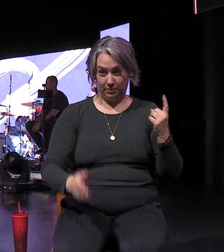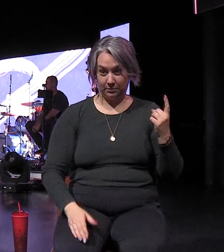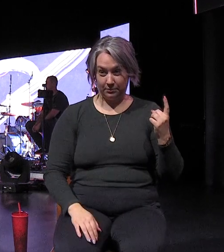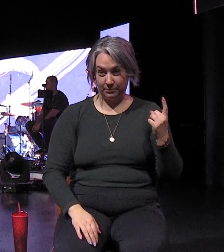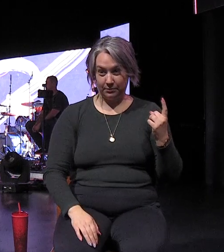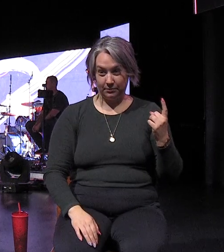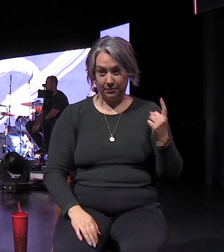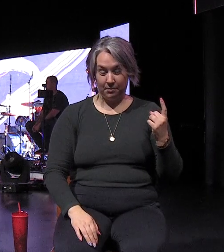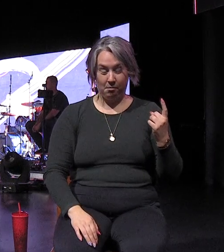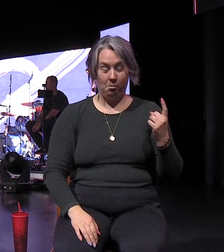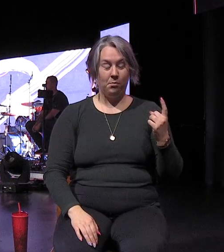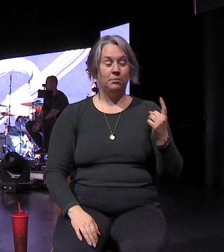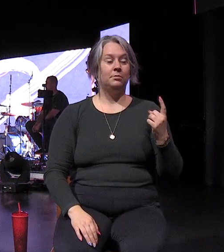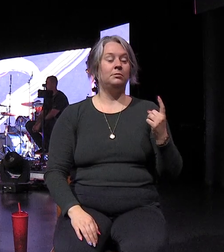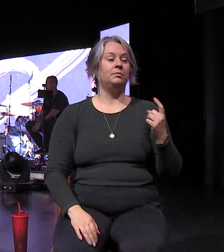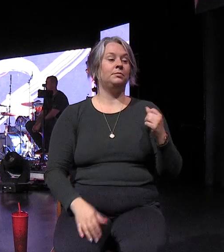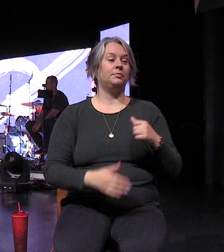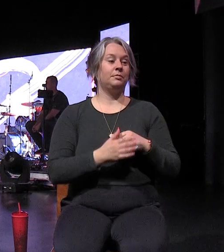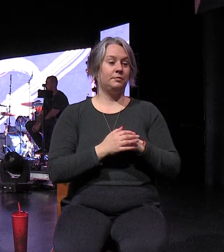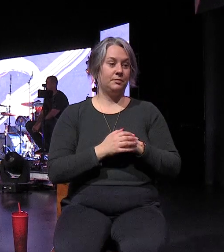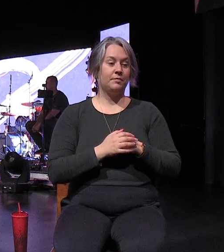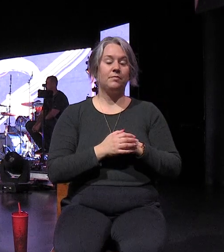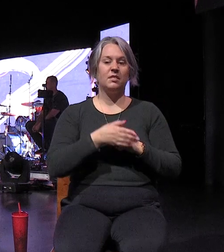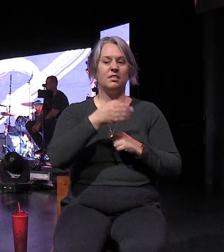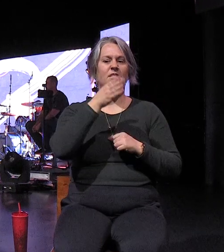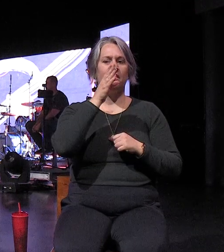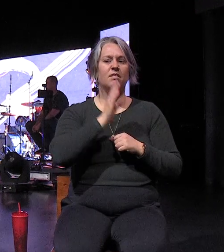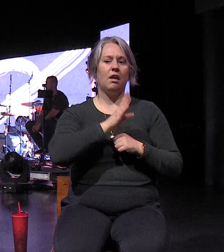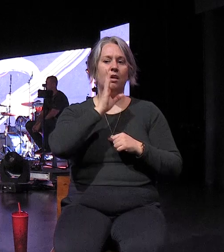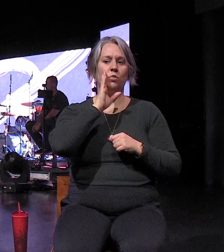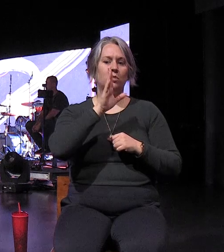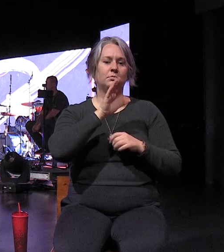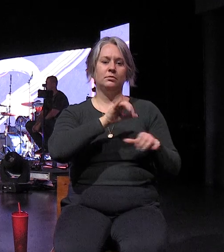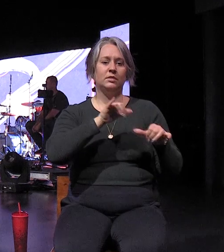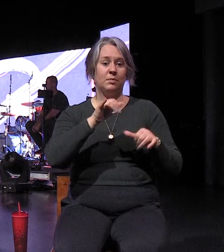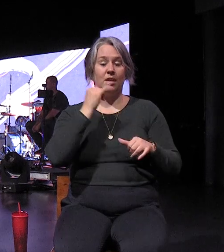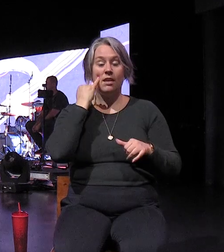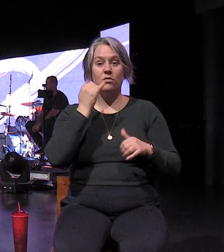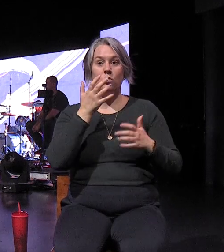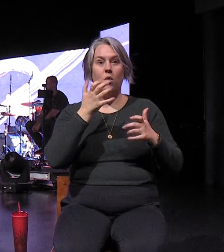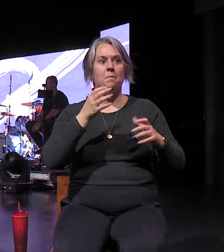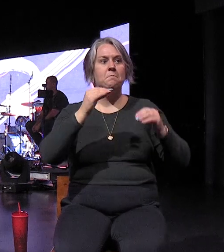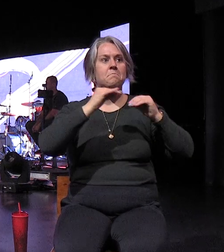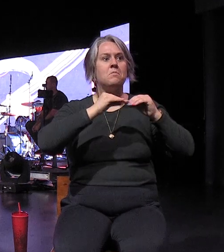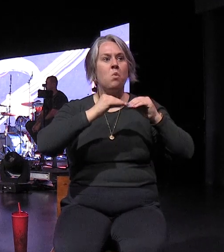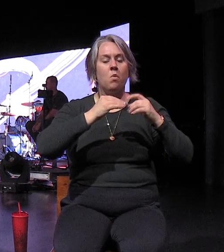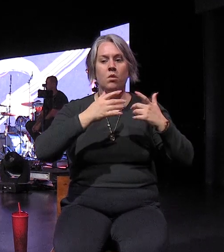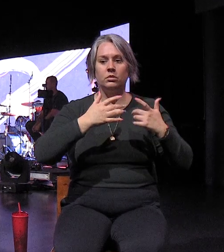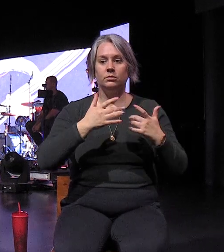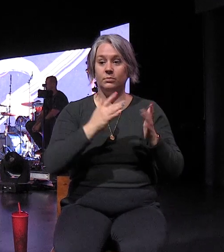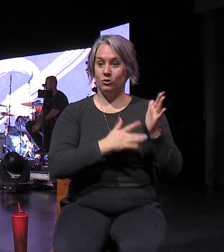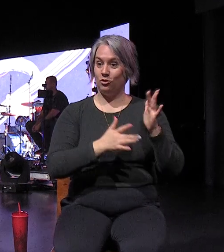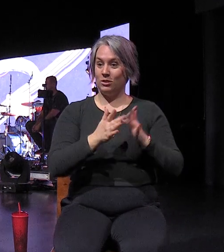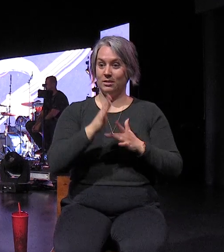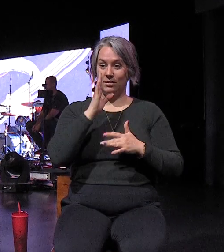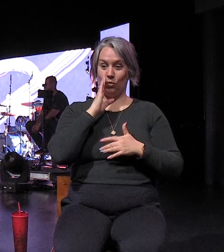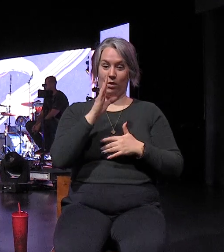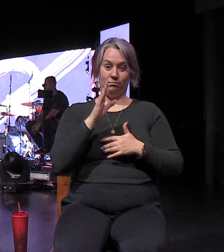Just like him, God will meet us there. You see, when we're searching for more, Jesus will meet us right